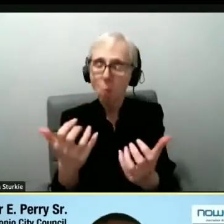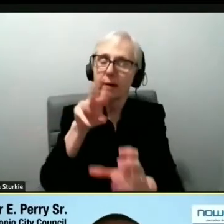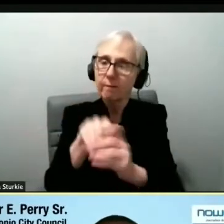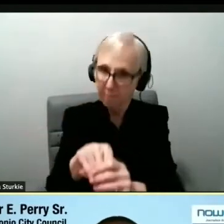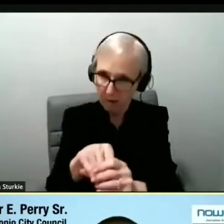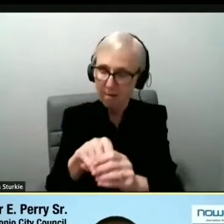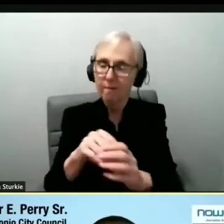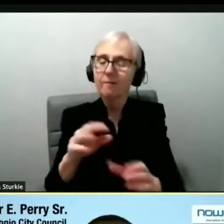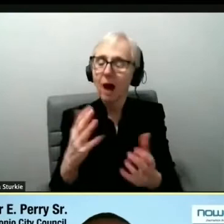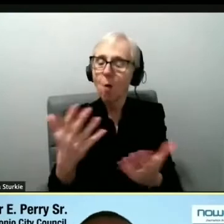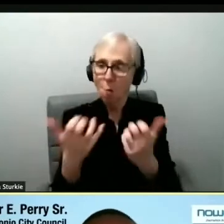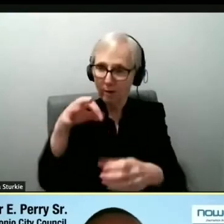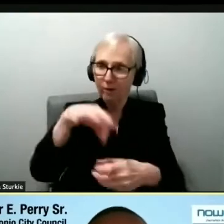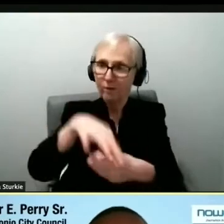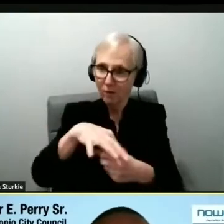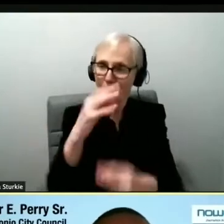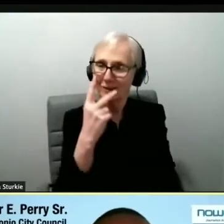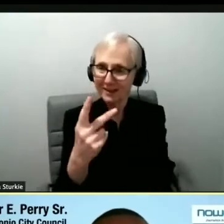19th.